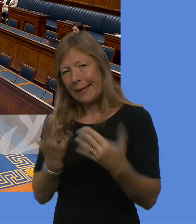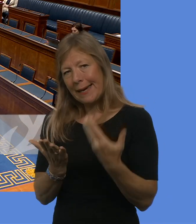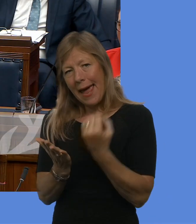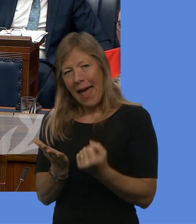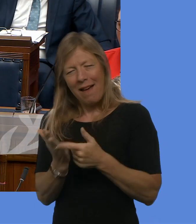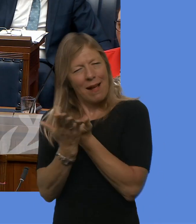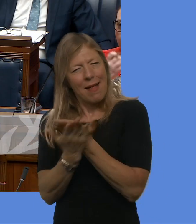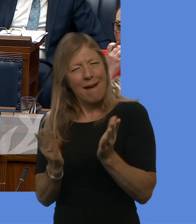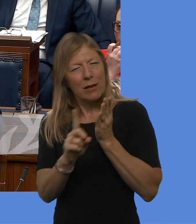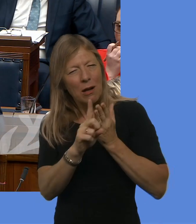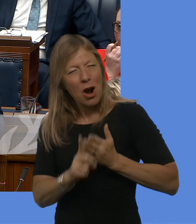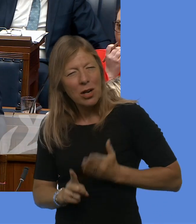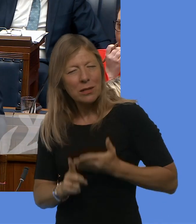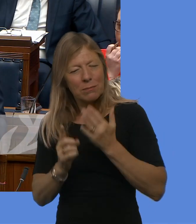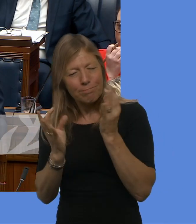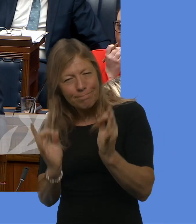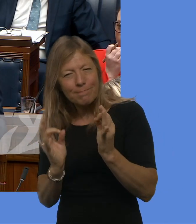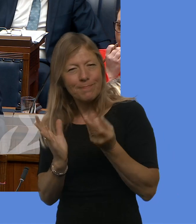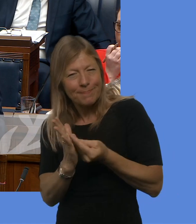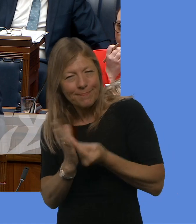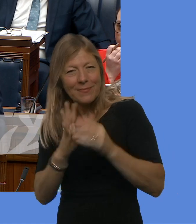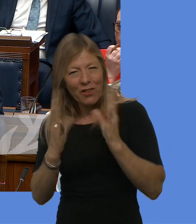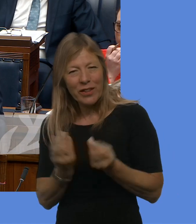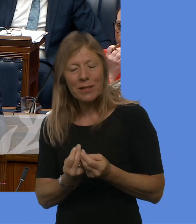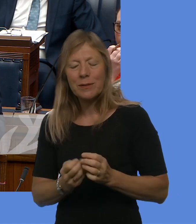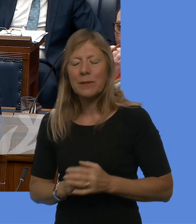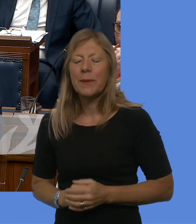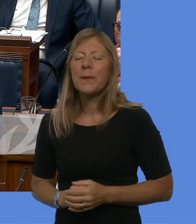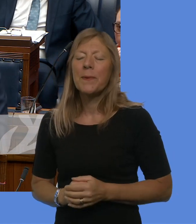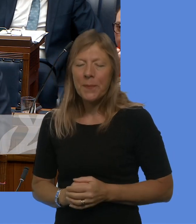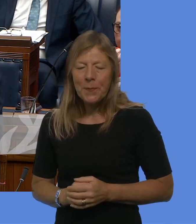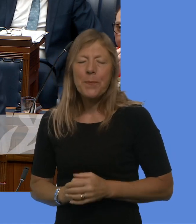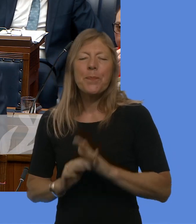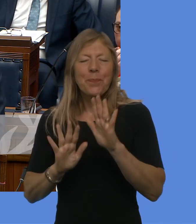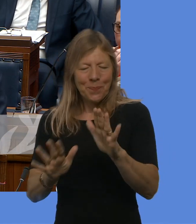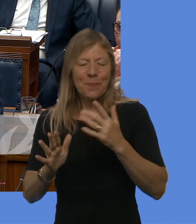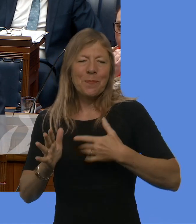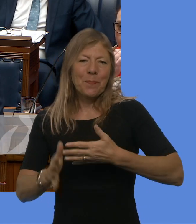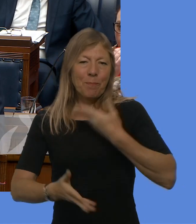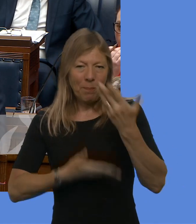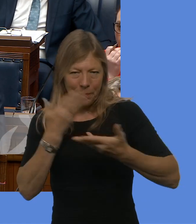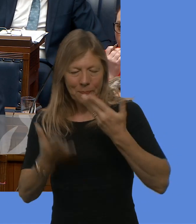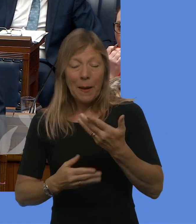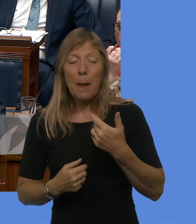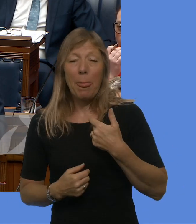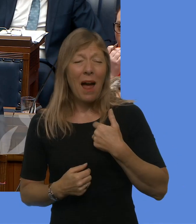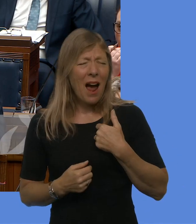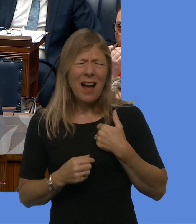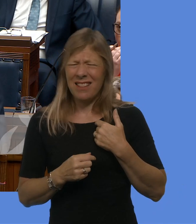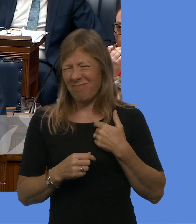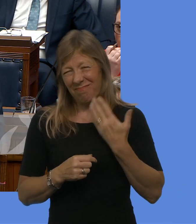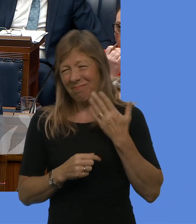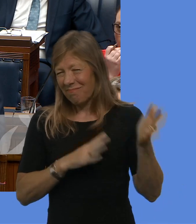to that question, but what I would say to members, the schools that I have visited from various sectors, whilst some may not